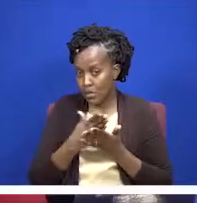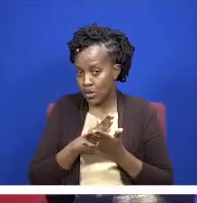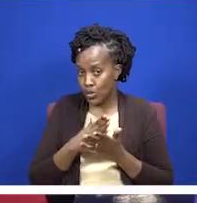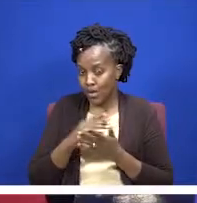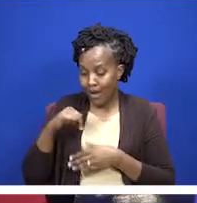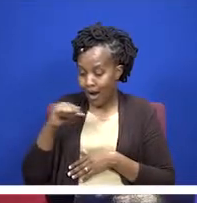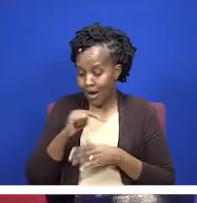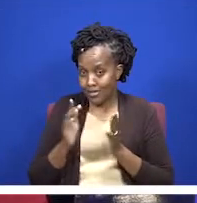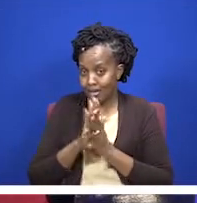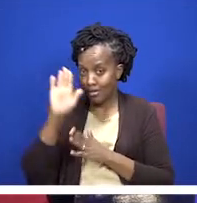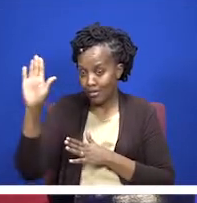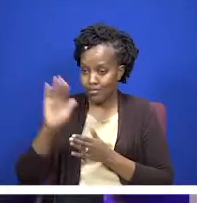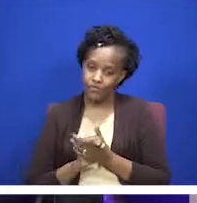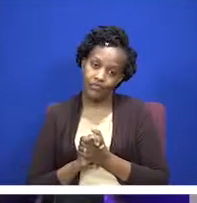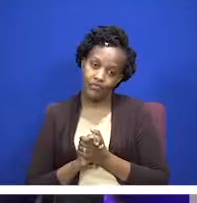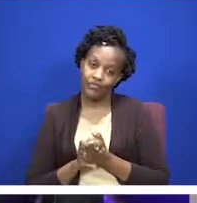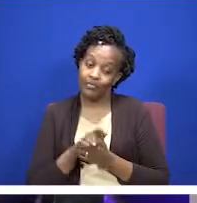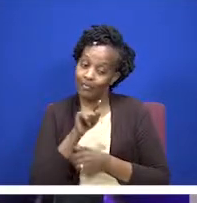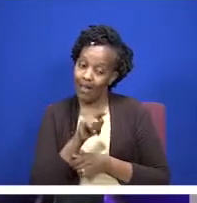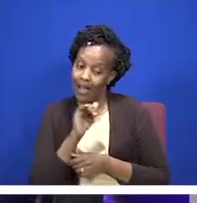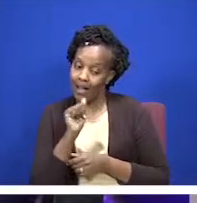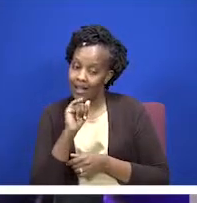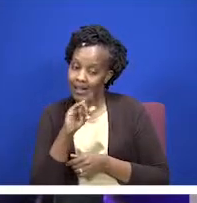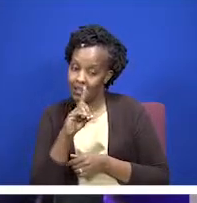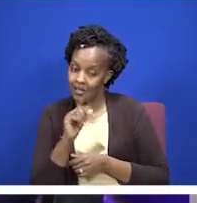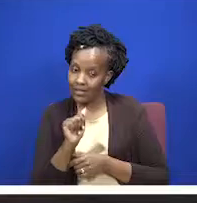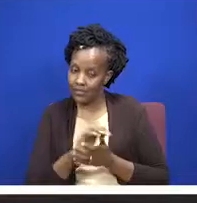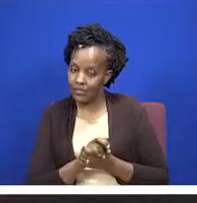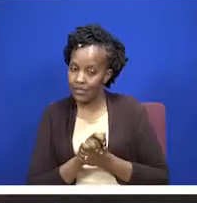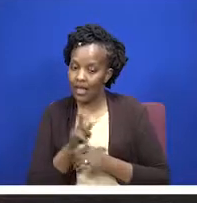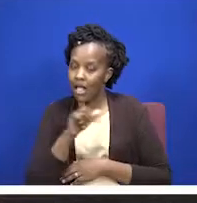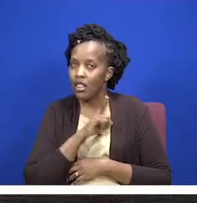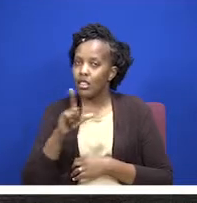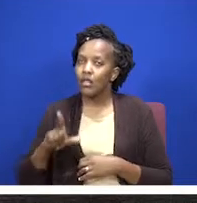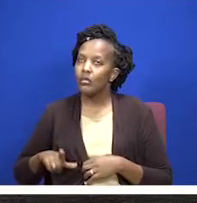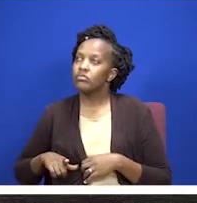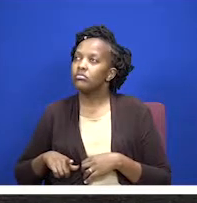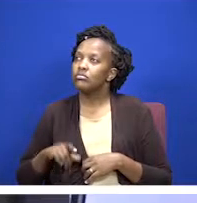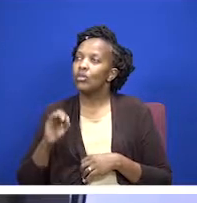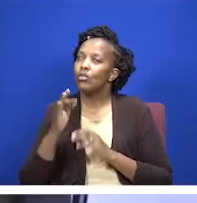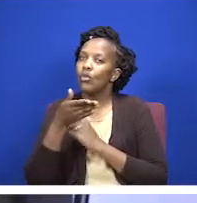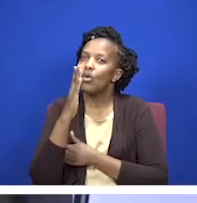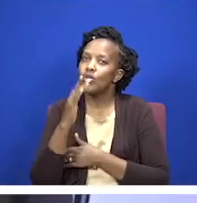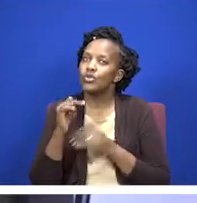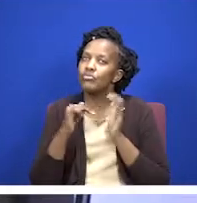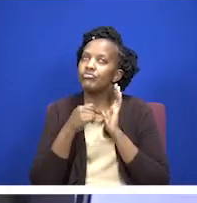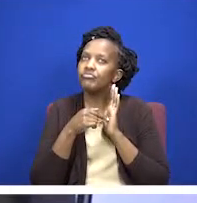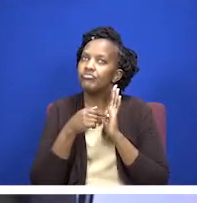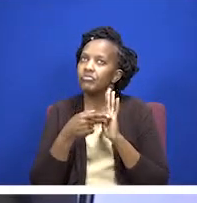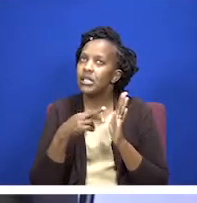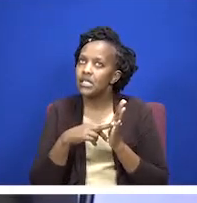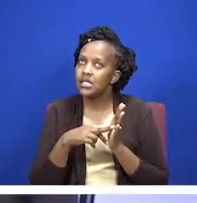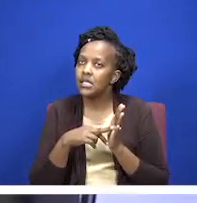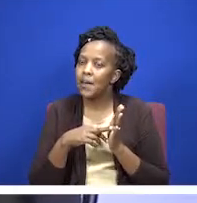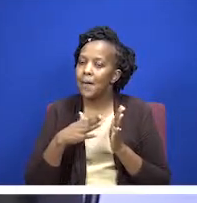Yes. Aida? The Lordship of God means my total submission to Him and His